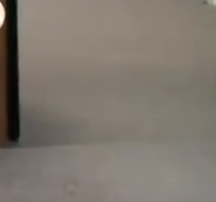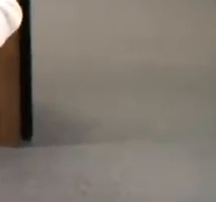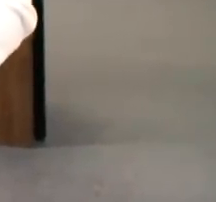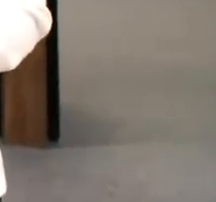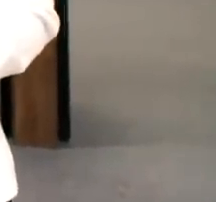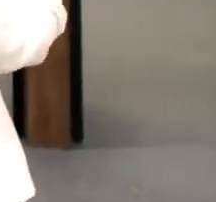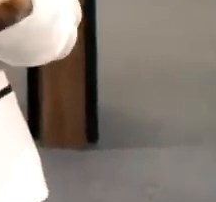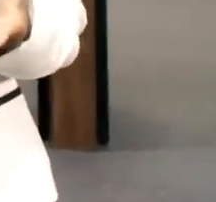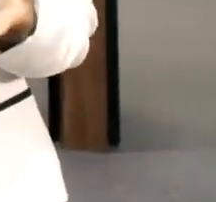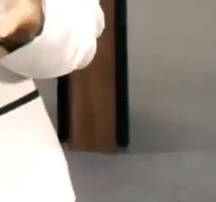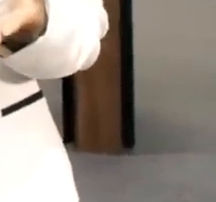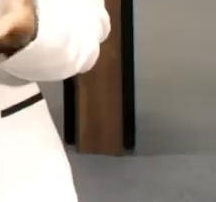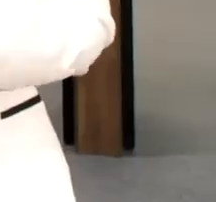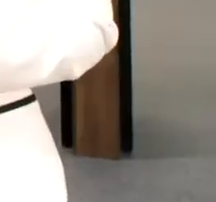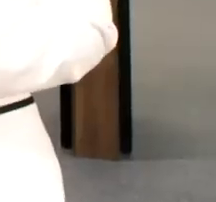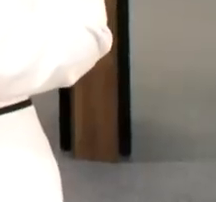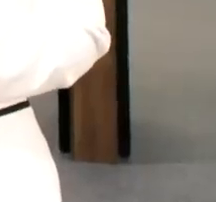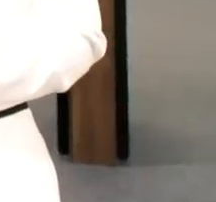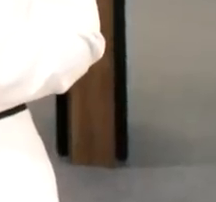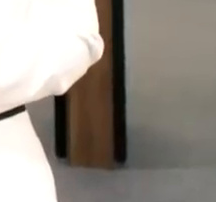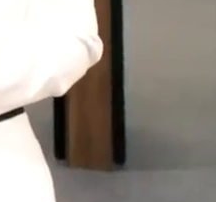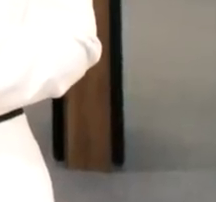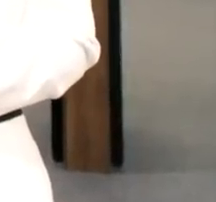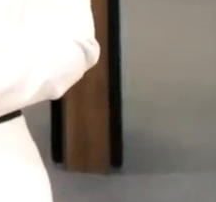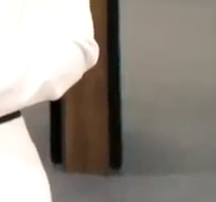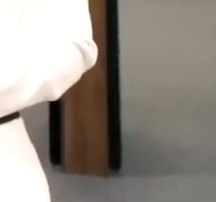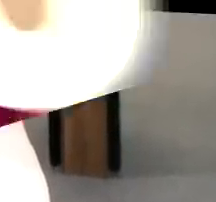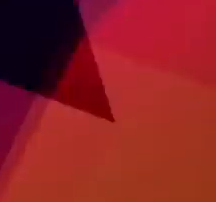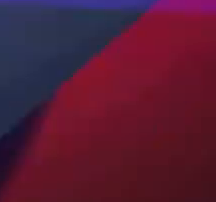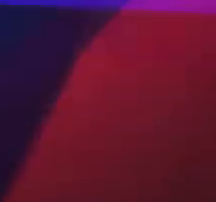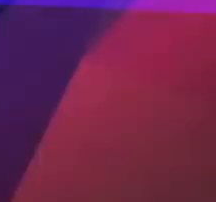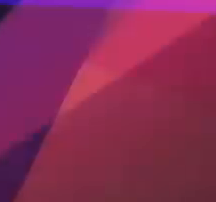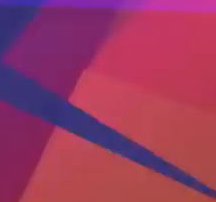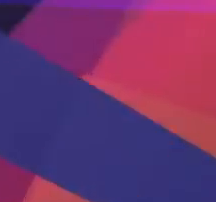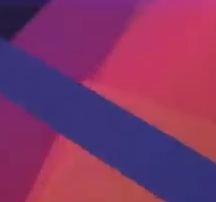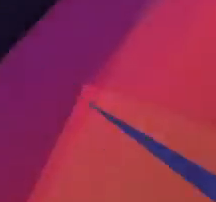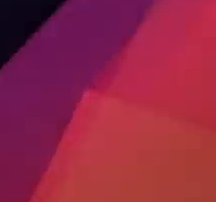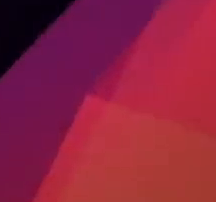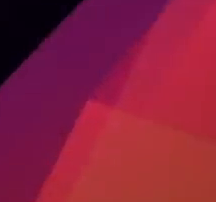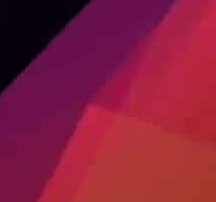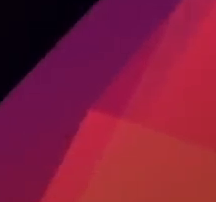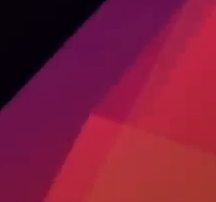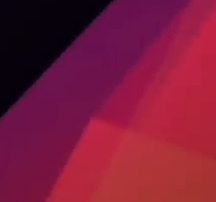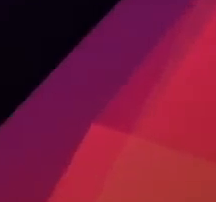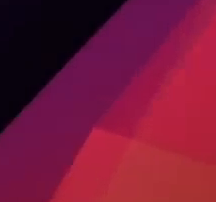And I'm Andre Khan Jr. And it's time for your Avenue News.